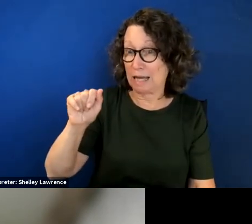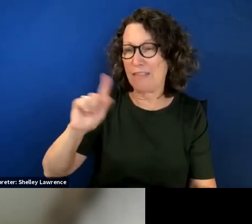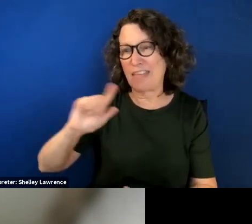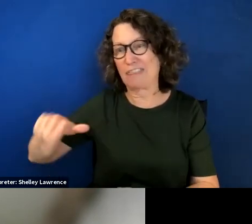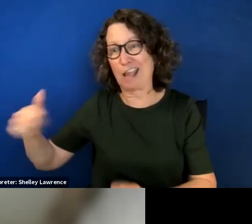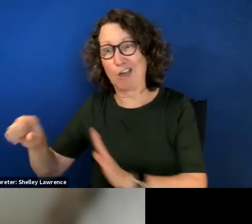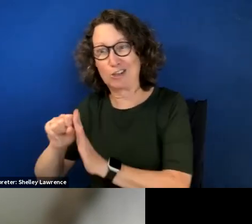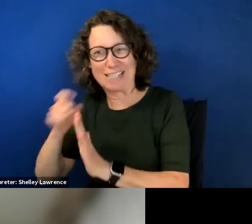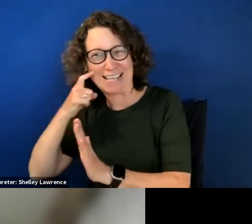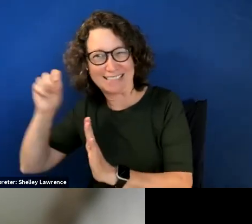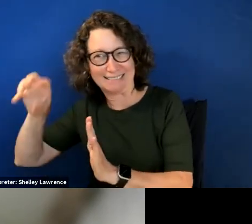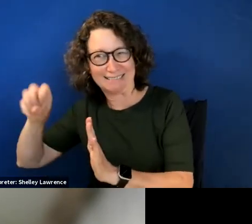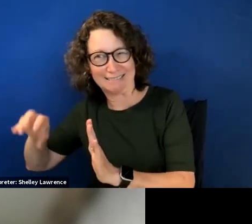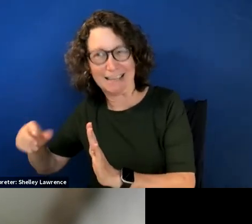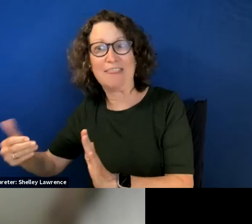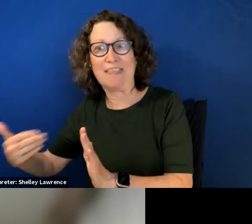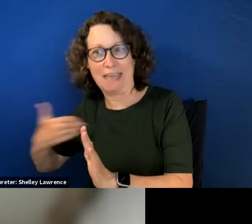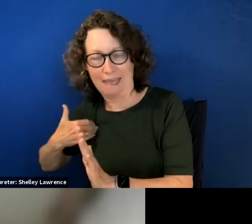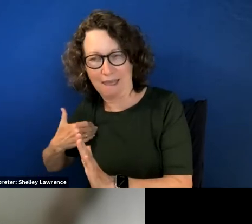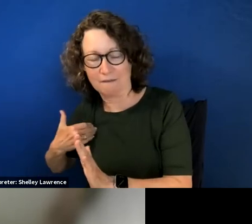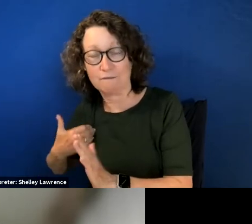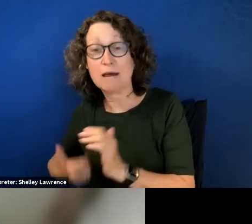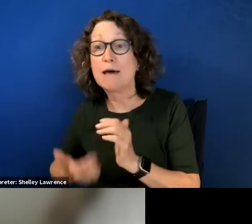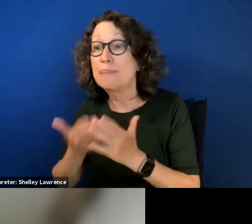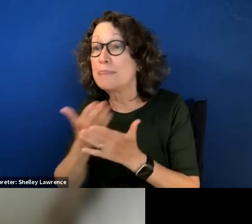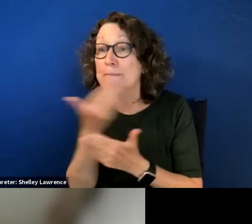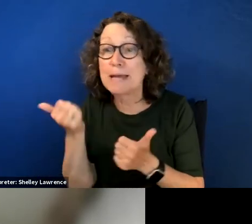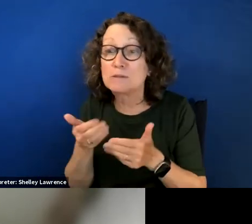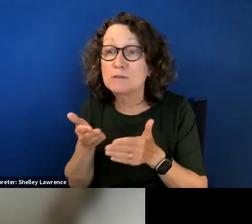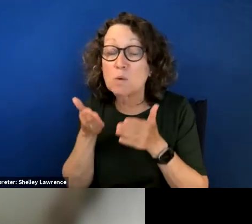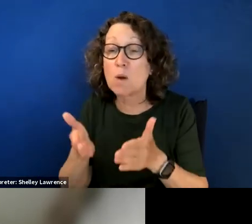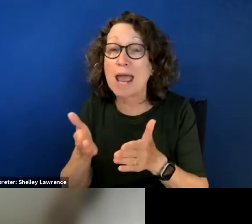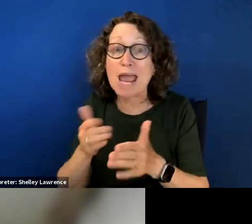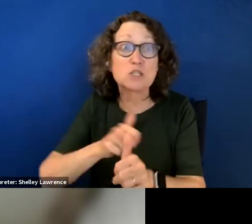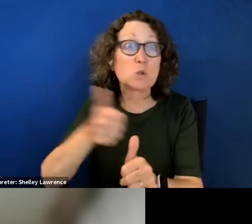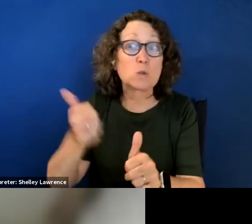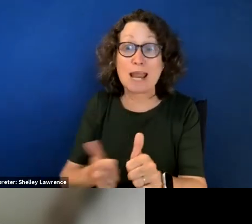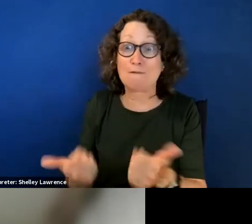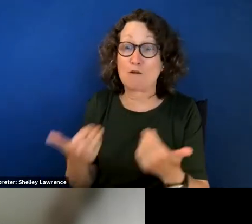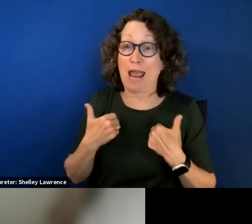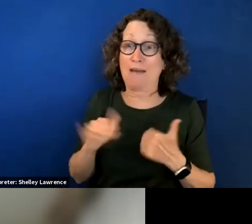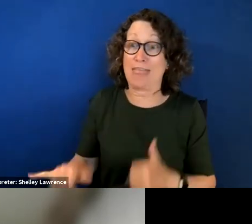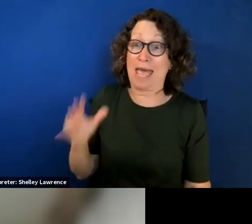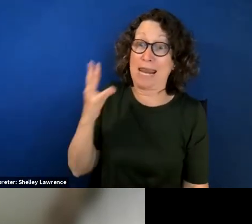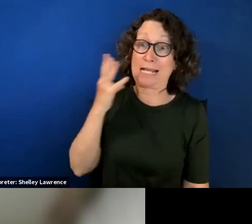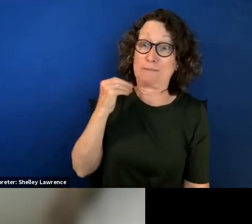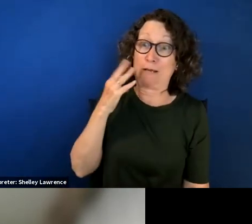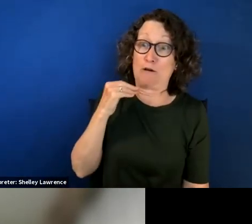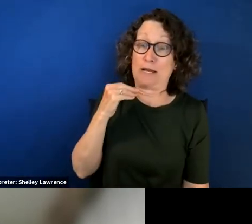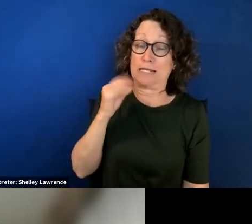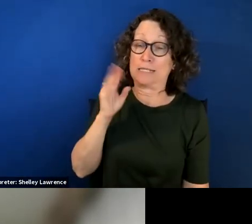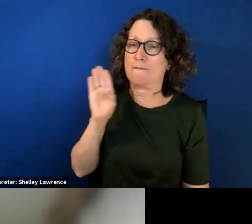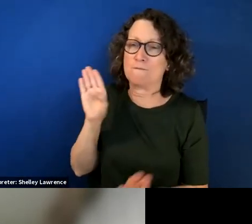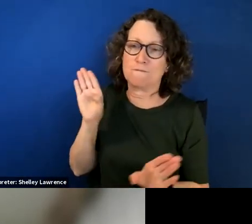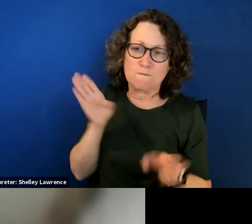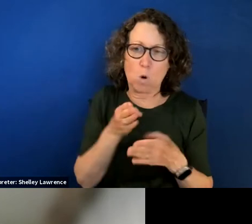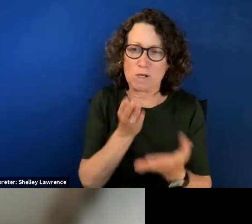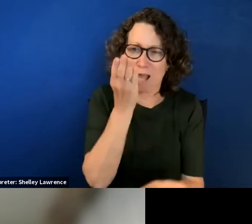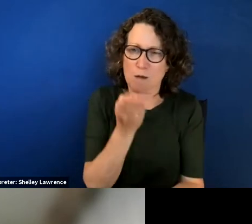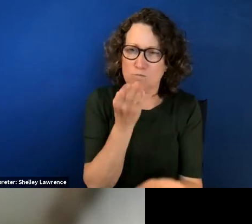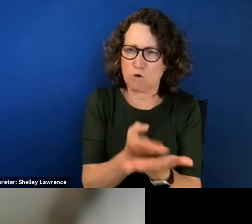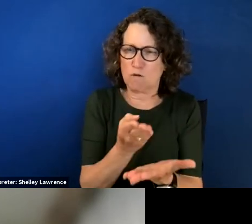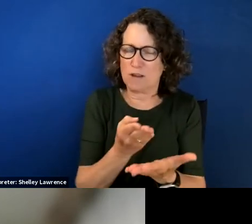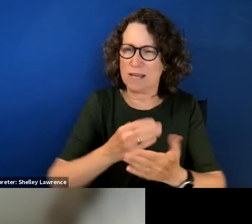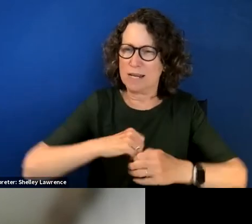are. And the most effective way to never have that experience is to focus on the proven